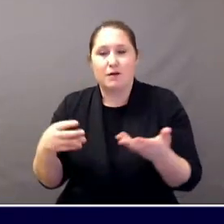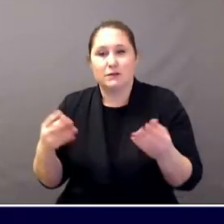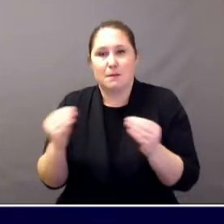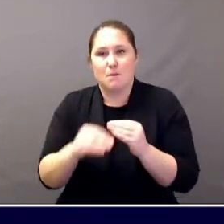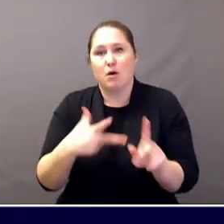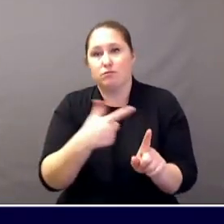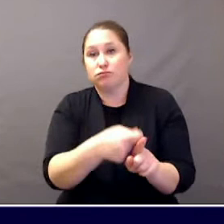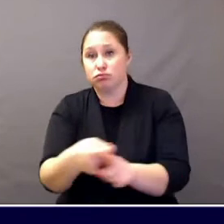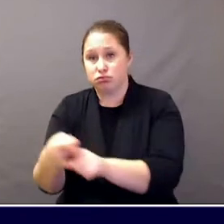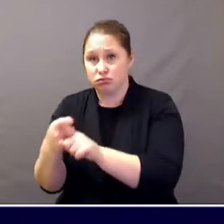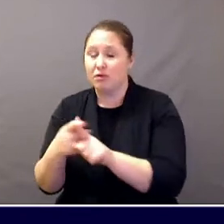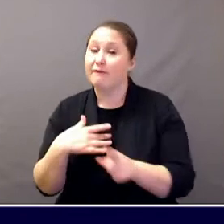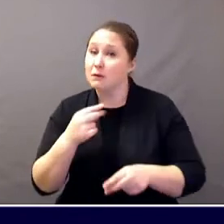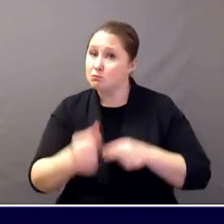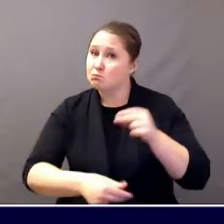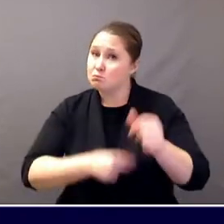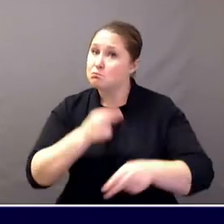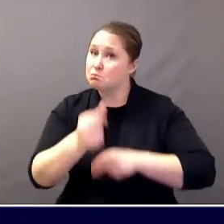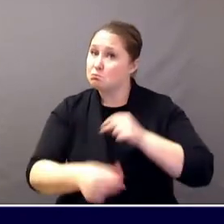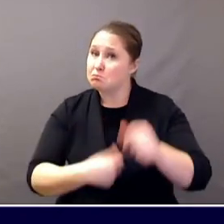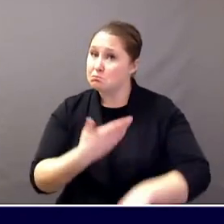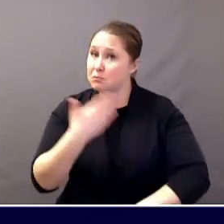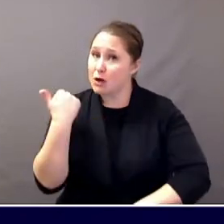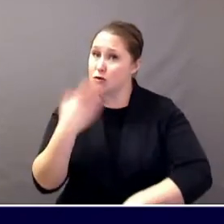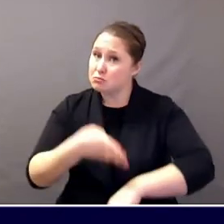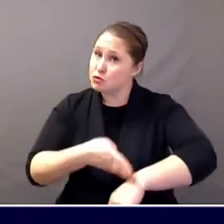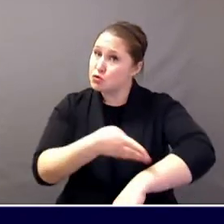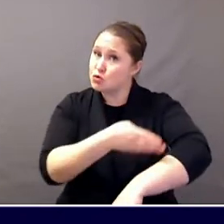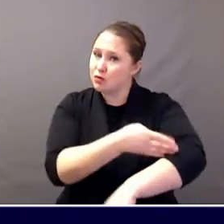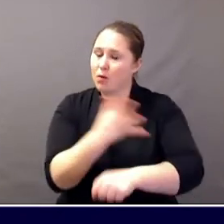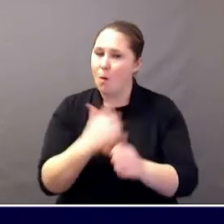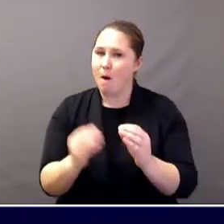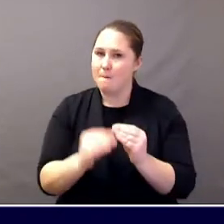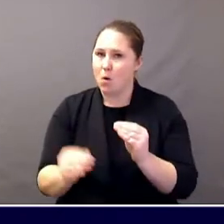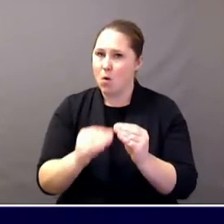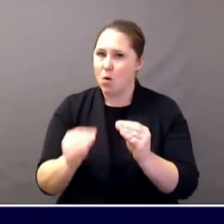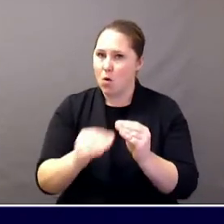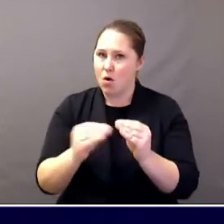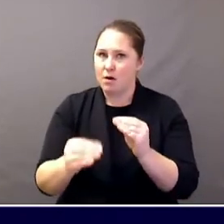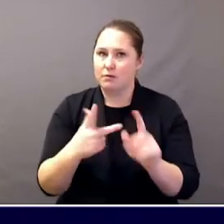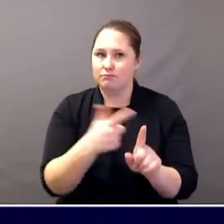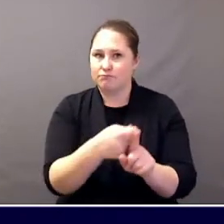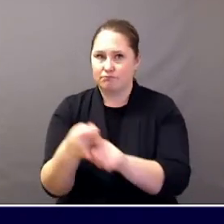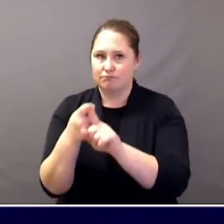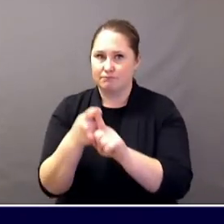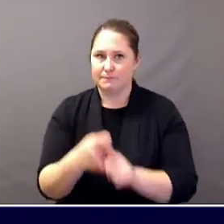an acceleration. I want to see that pace continuing. I don't want to see.